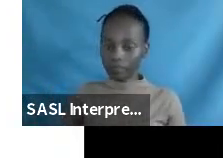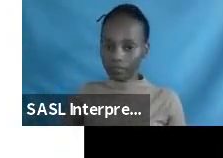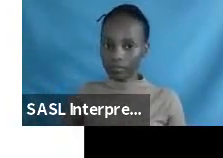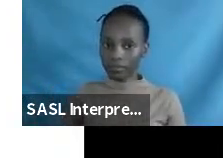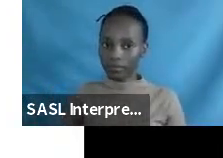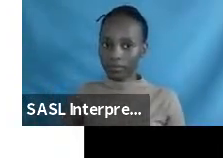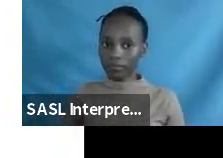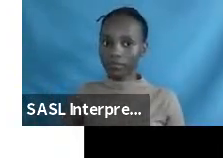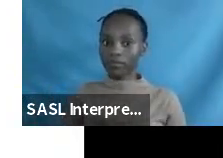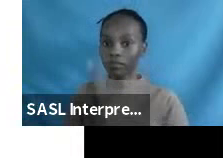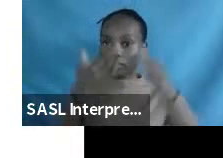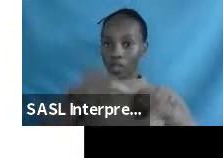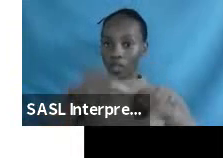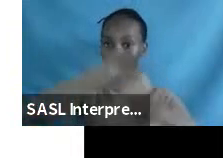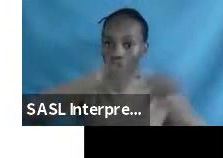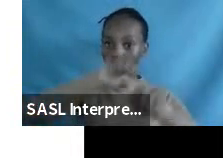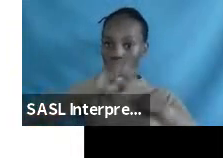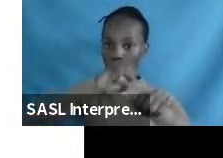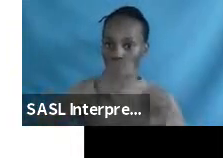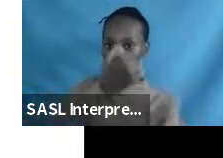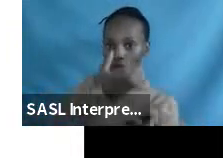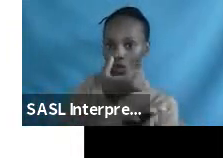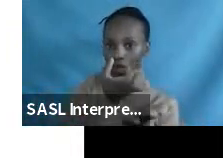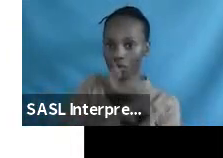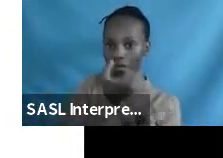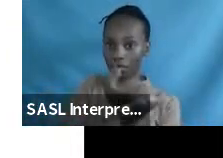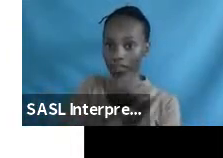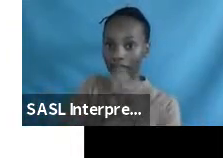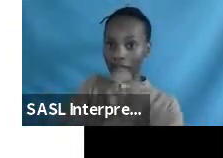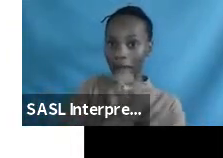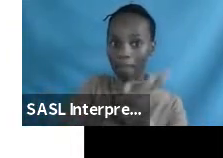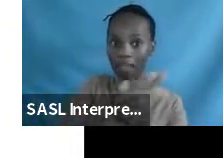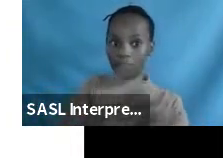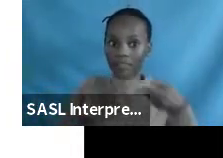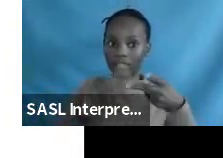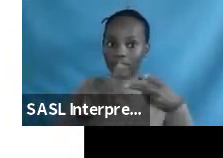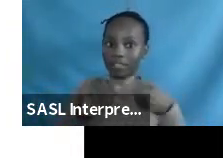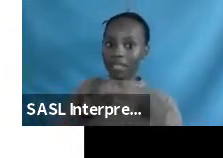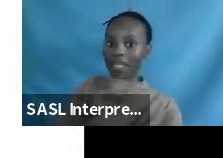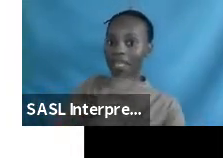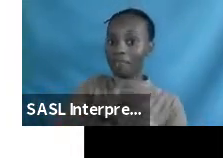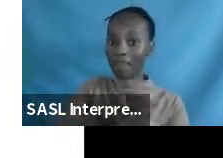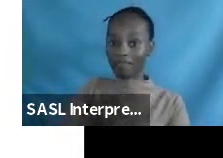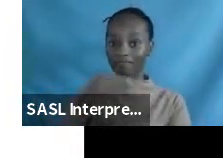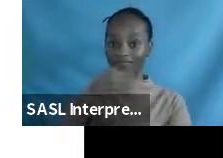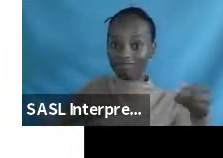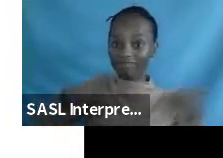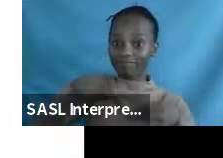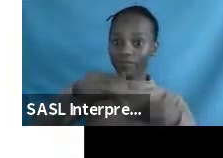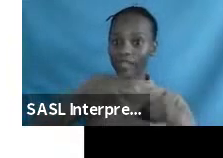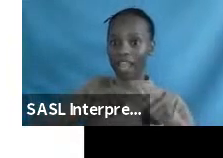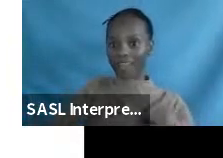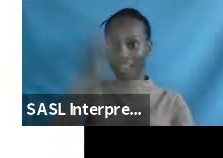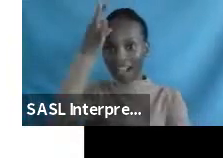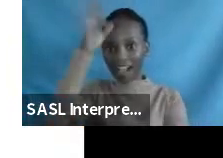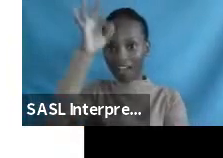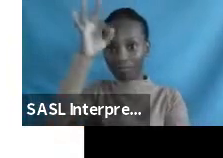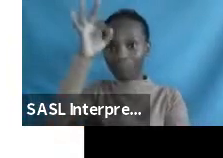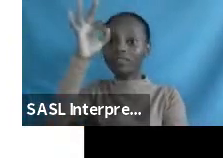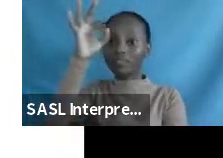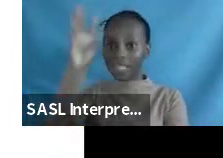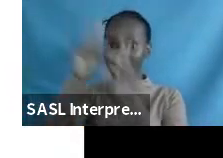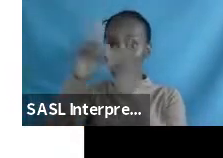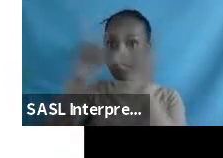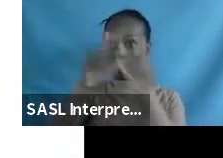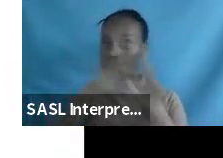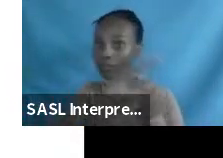socio-economic impact, the impact of counterfeit, the role of customs and other government departments, the powers and duties of the officers in terms